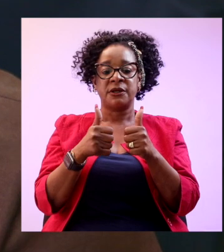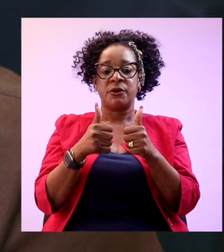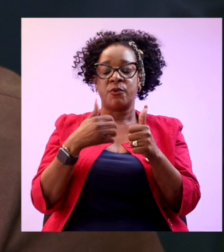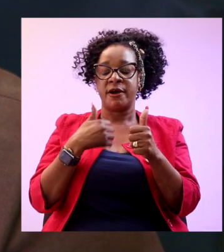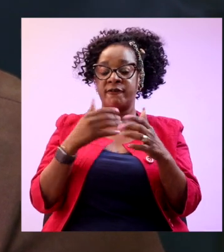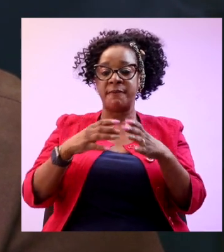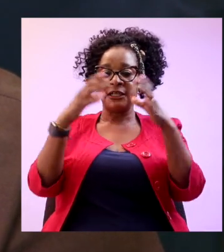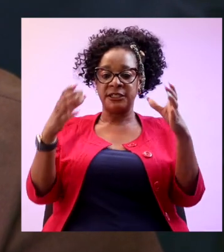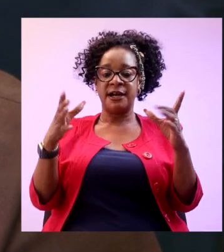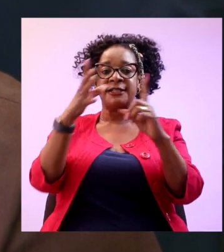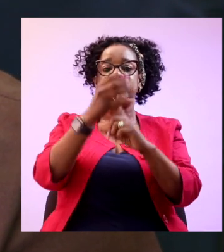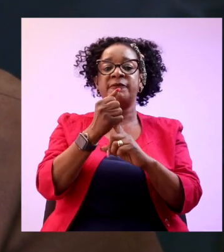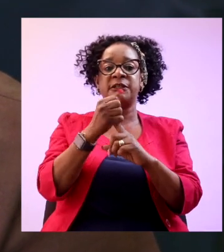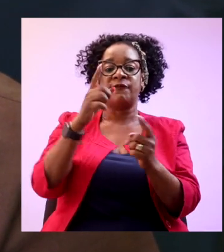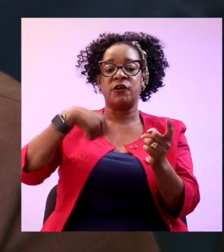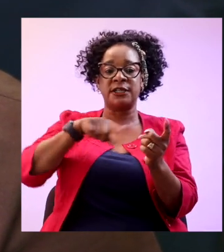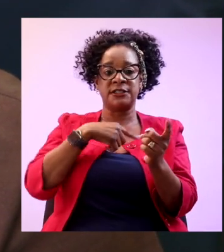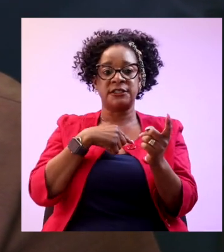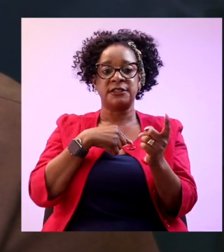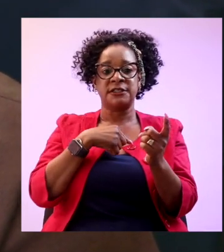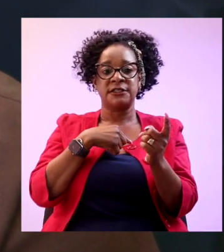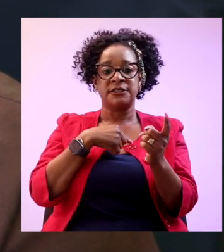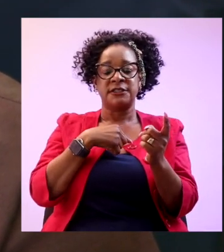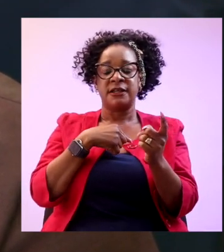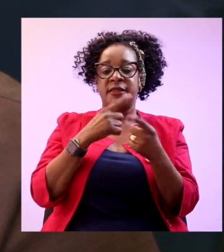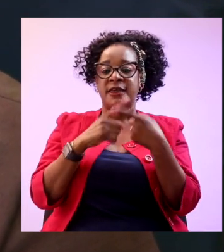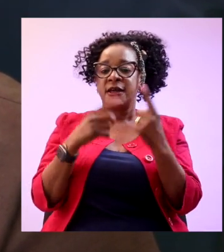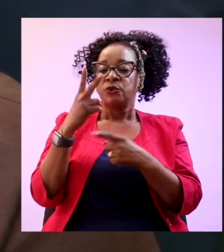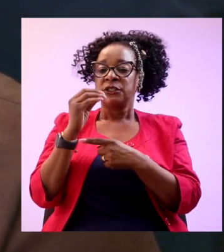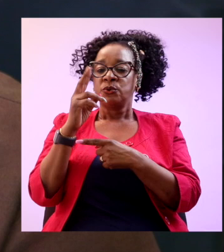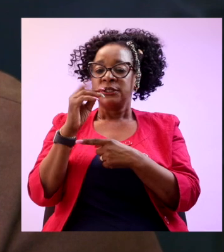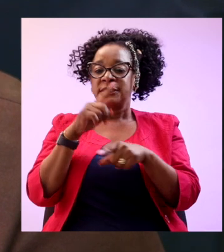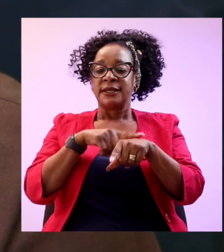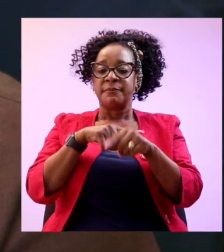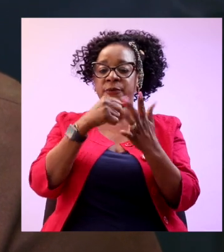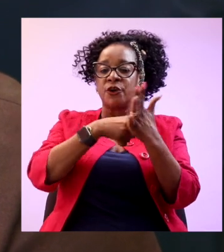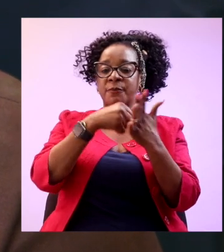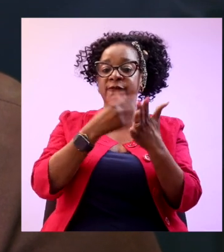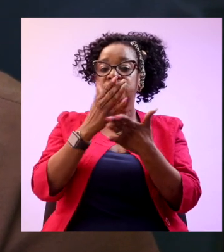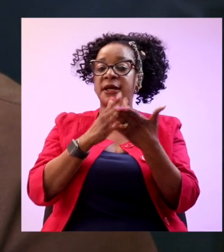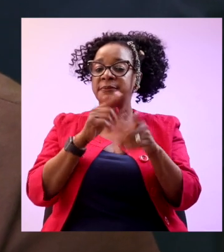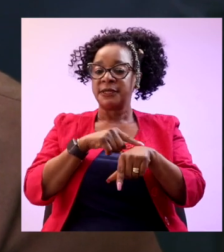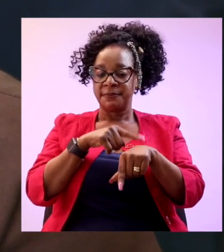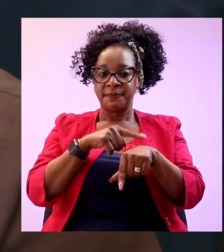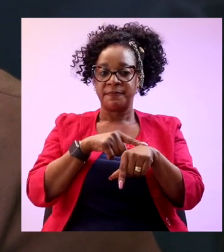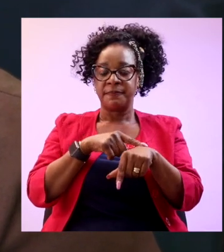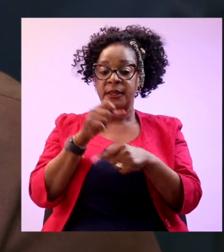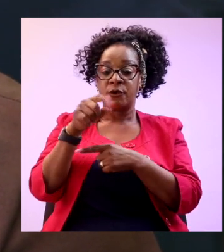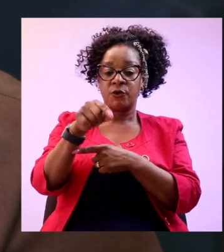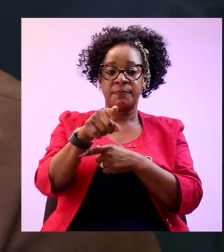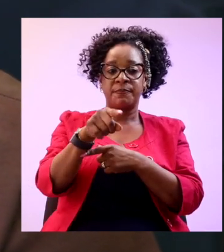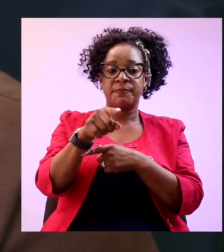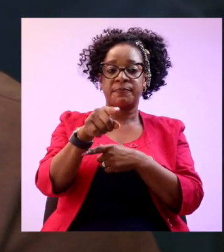a major achievement for us is in the year 2020, after lobbying for quite some time,